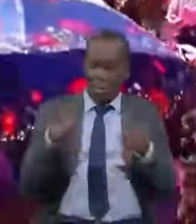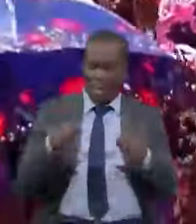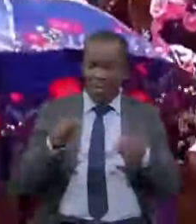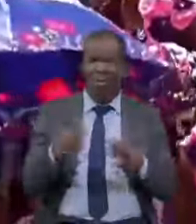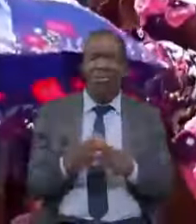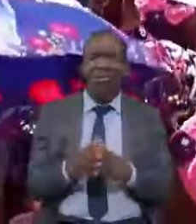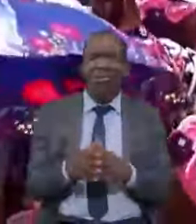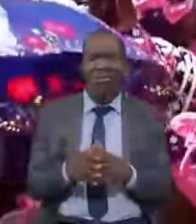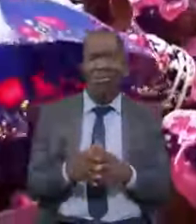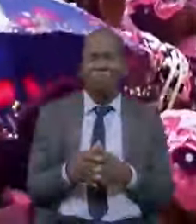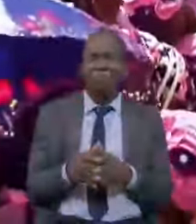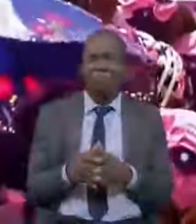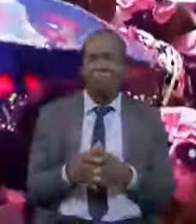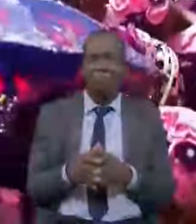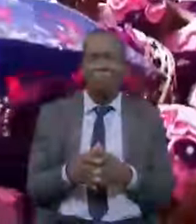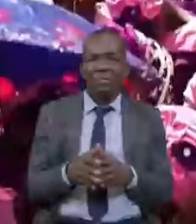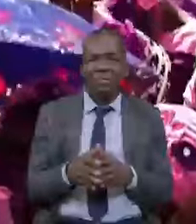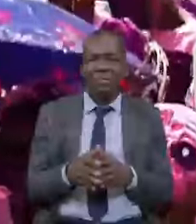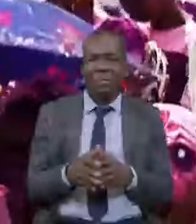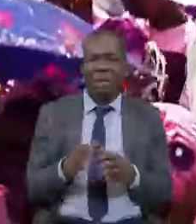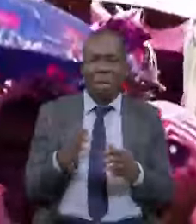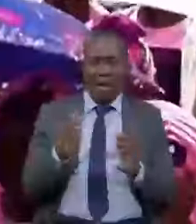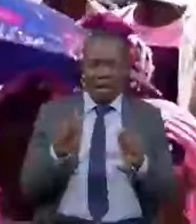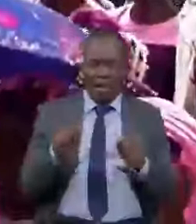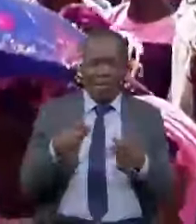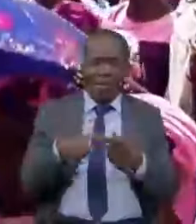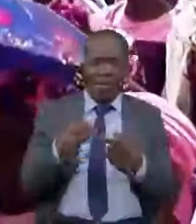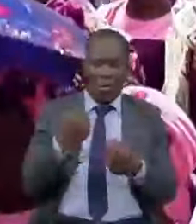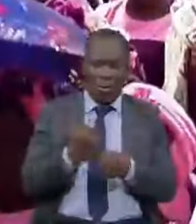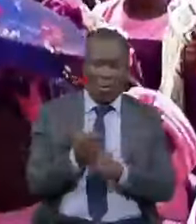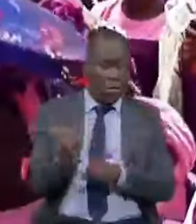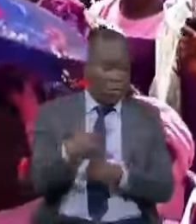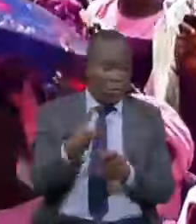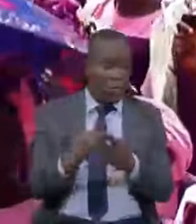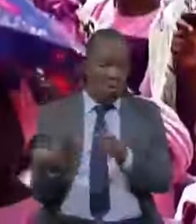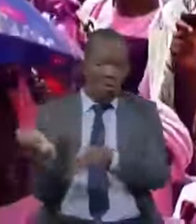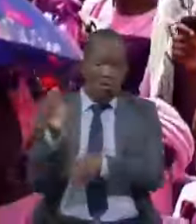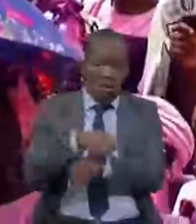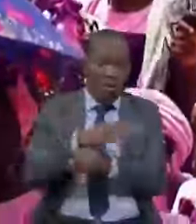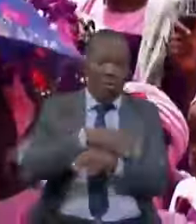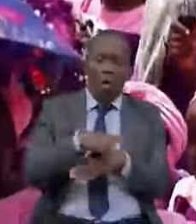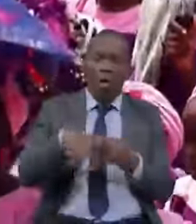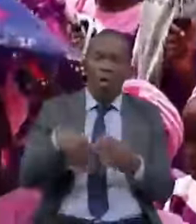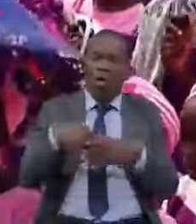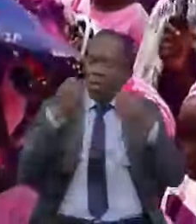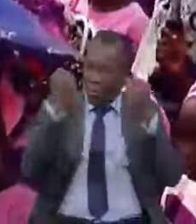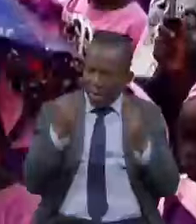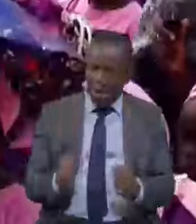Able to make you overcome all the power of every enemy.